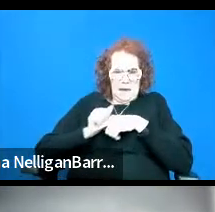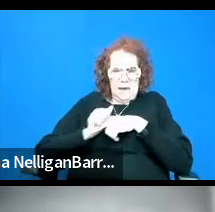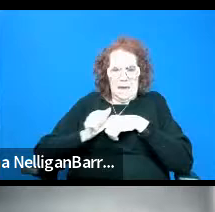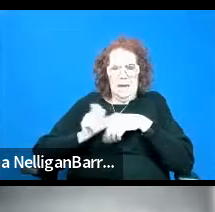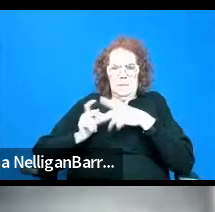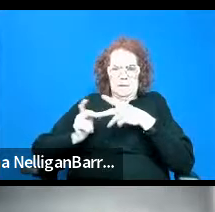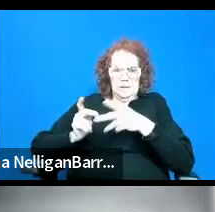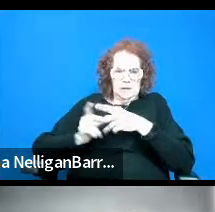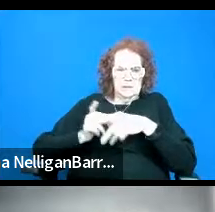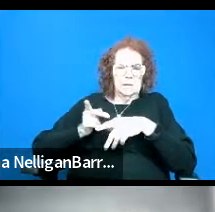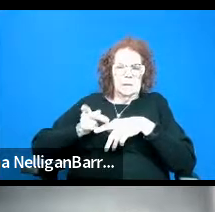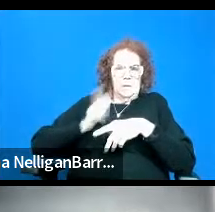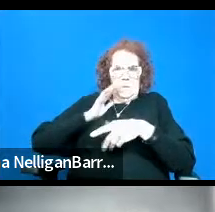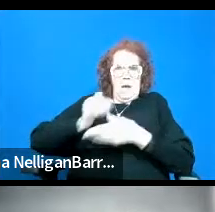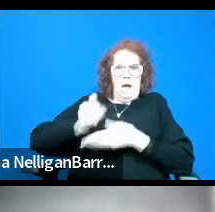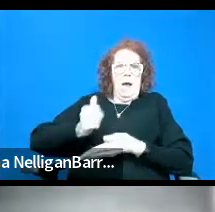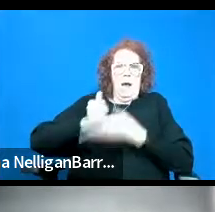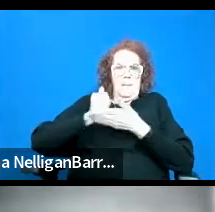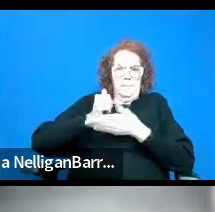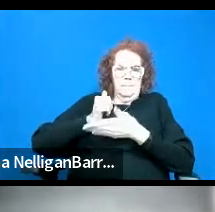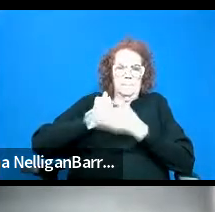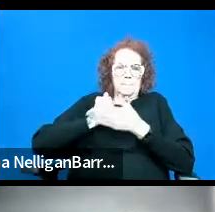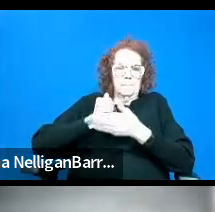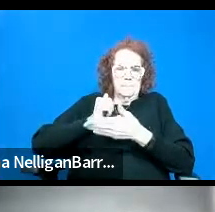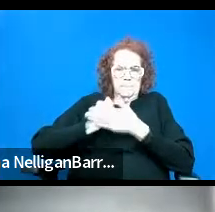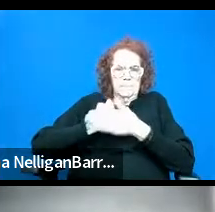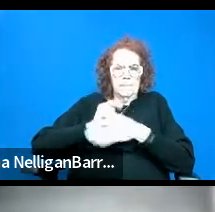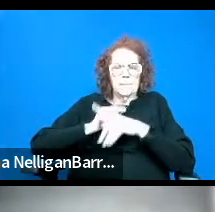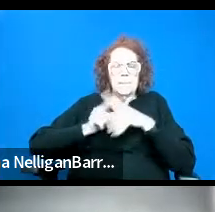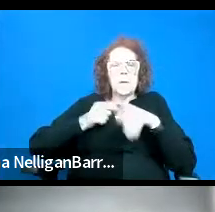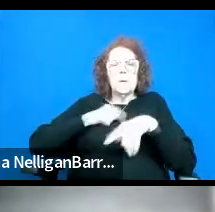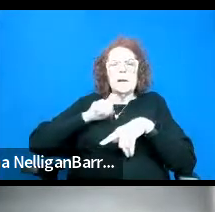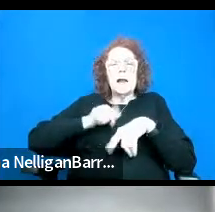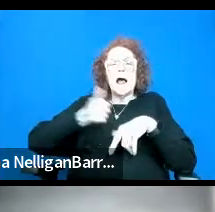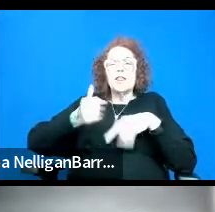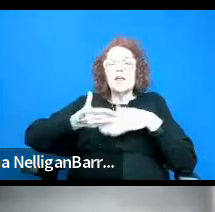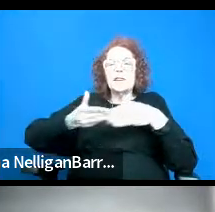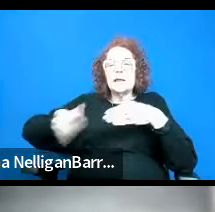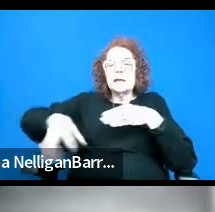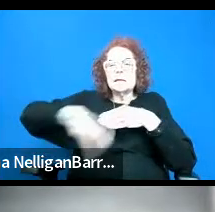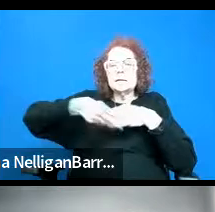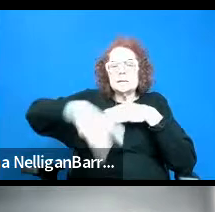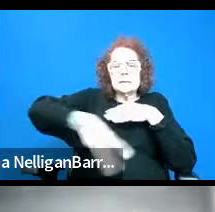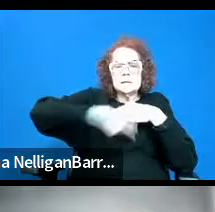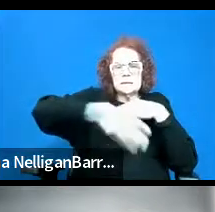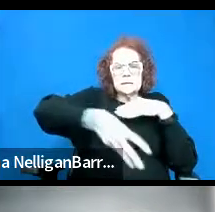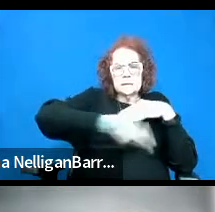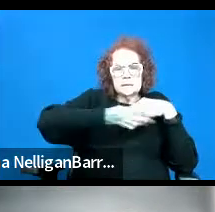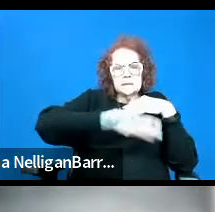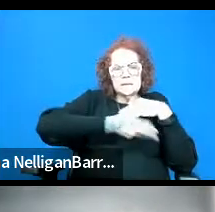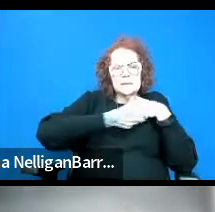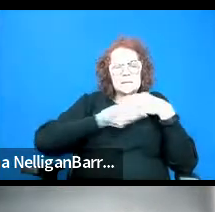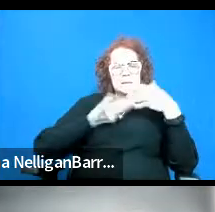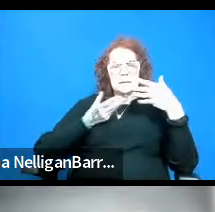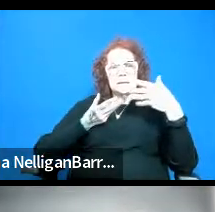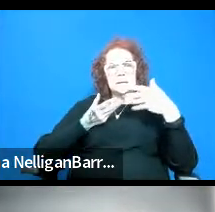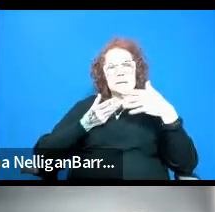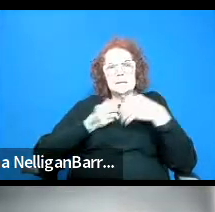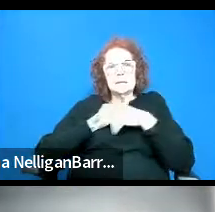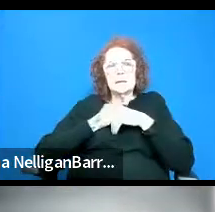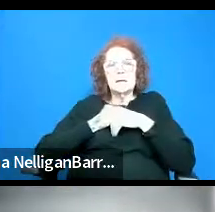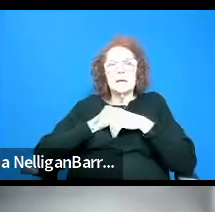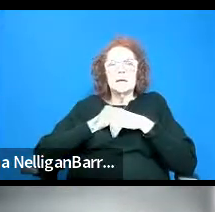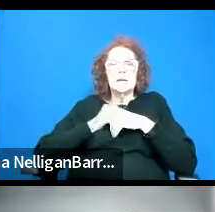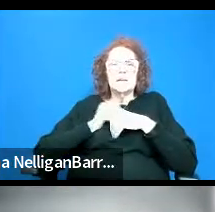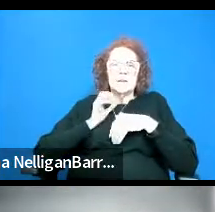But we need other things also along the way in B&Z to, help across our other